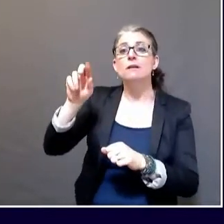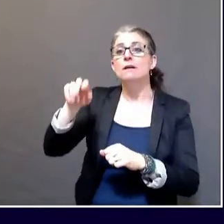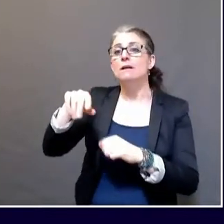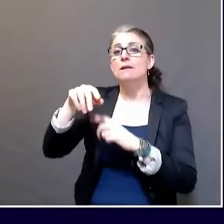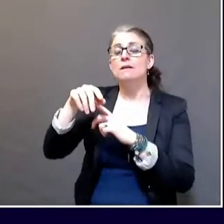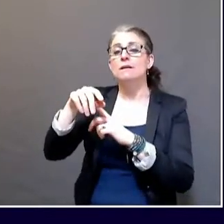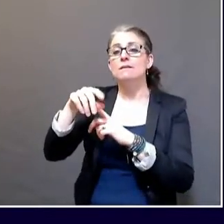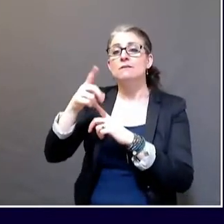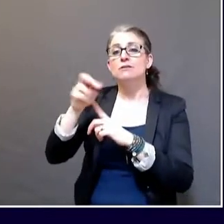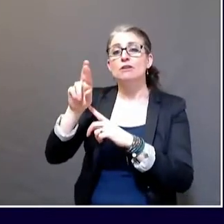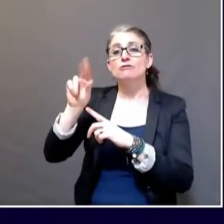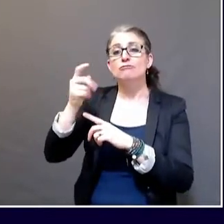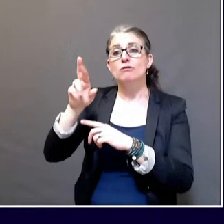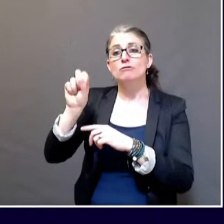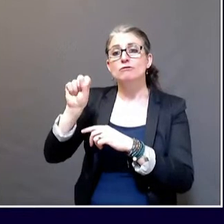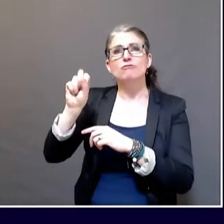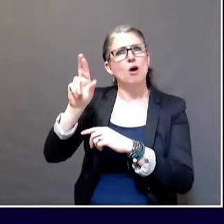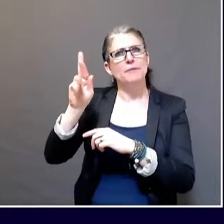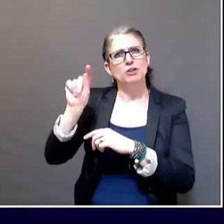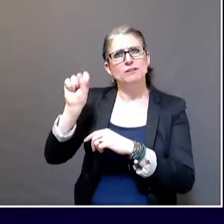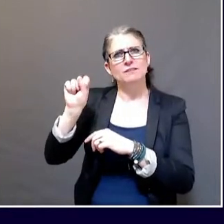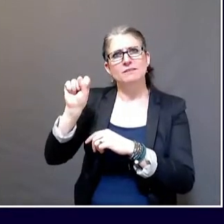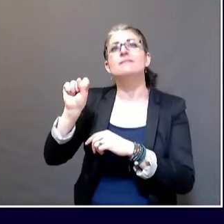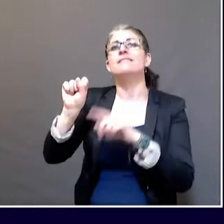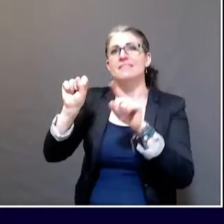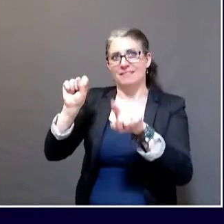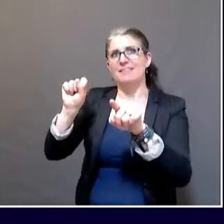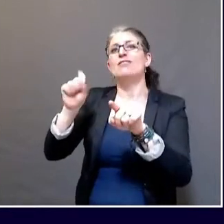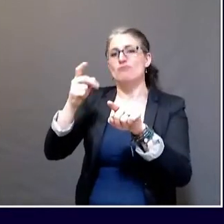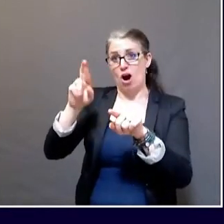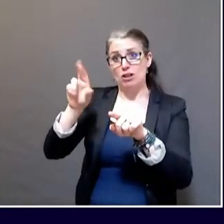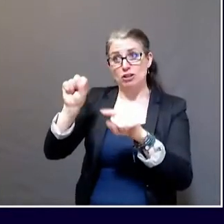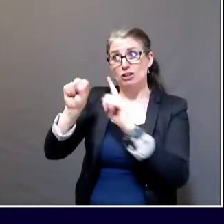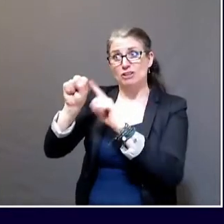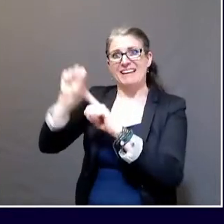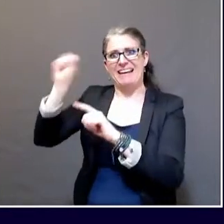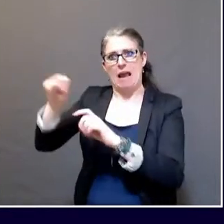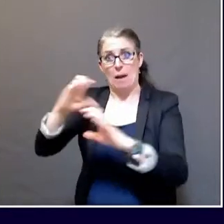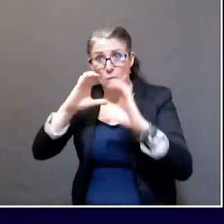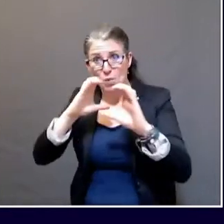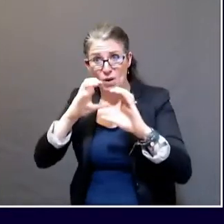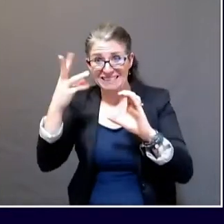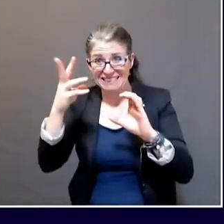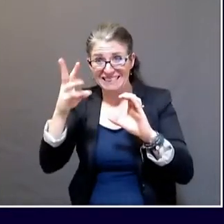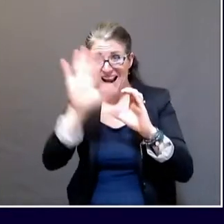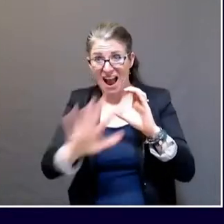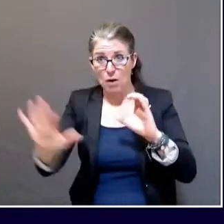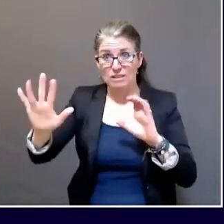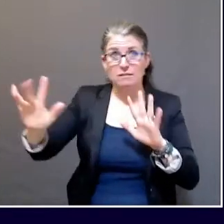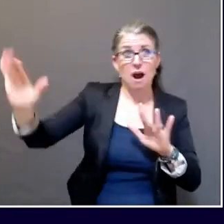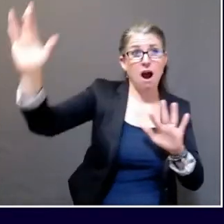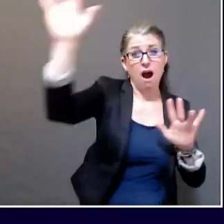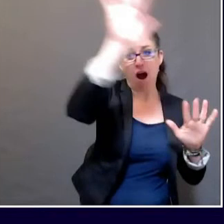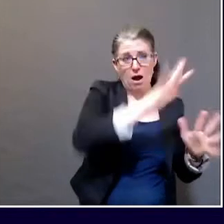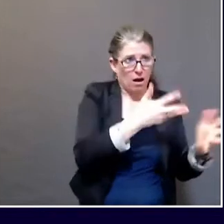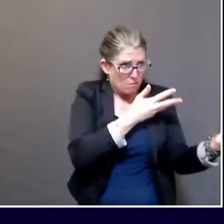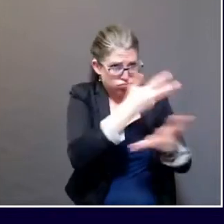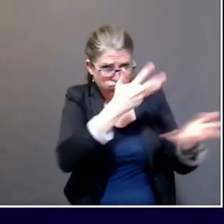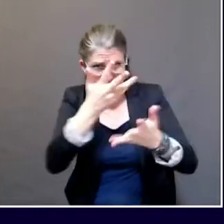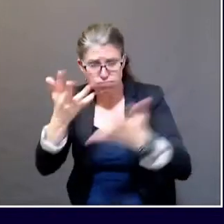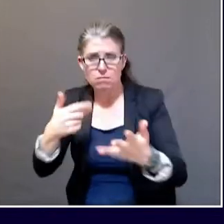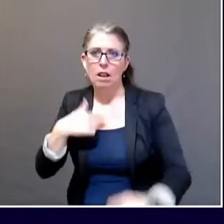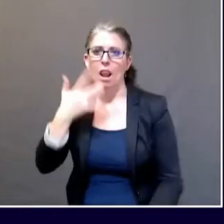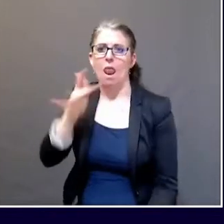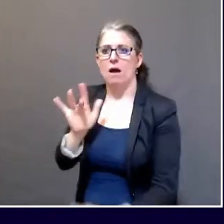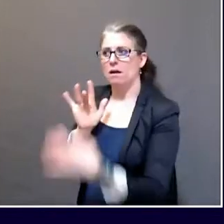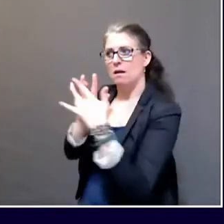them. We will need their assistance and support. They understand their communities and counties exceptionally well. And so when we